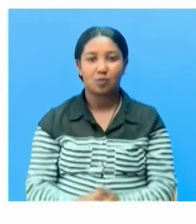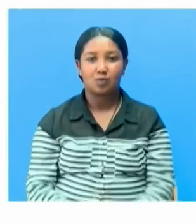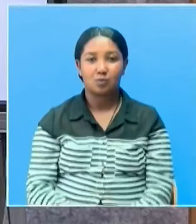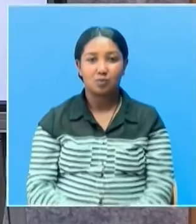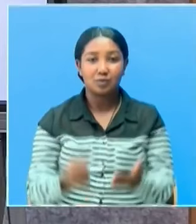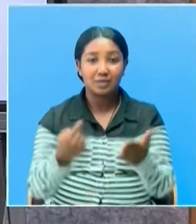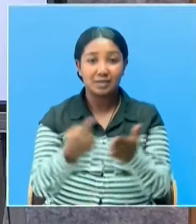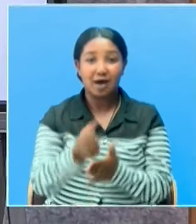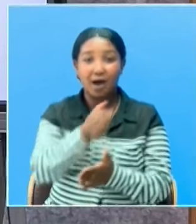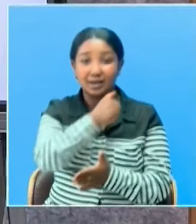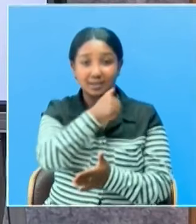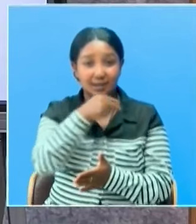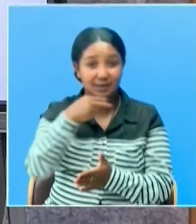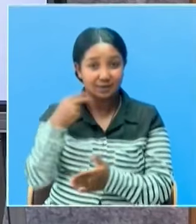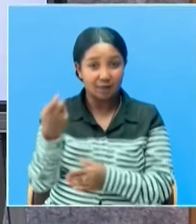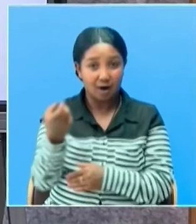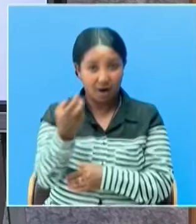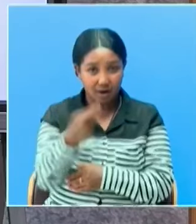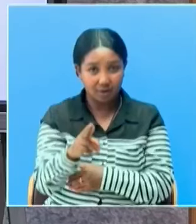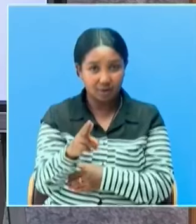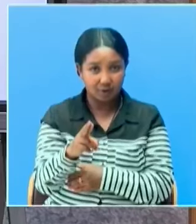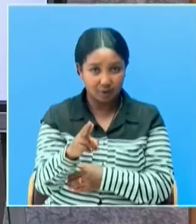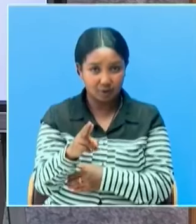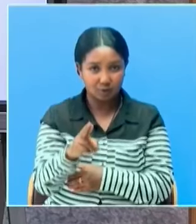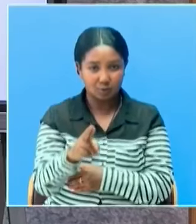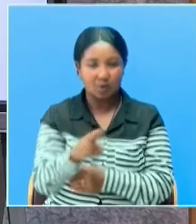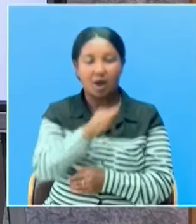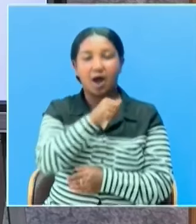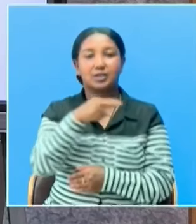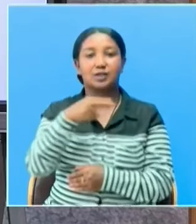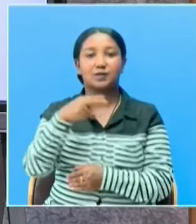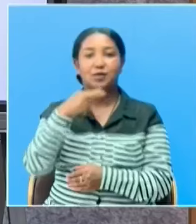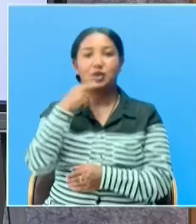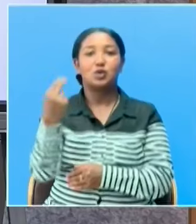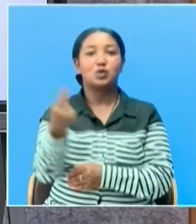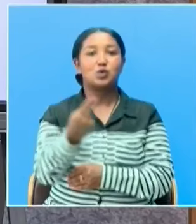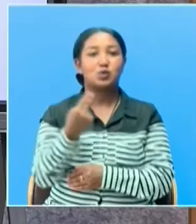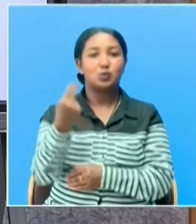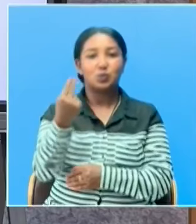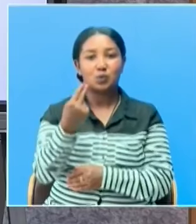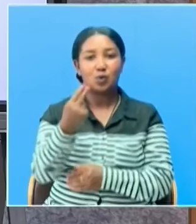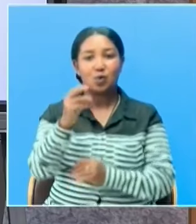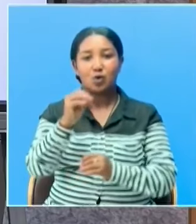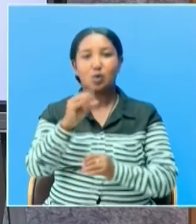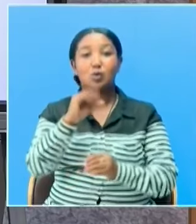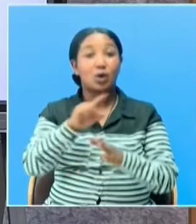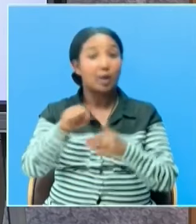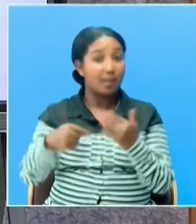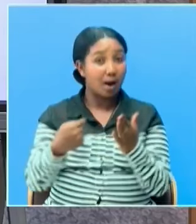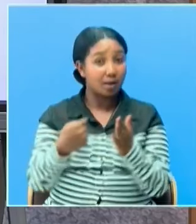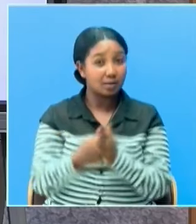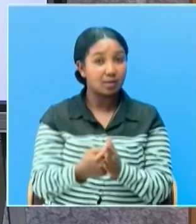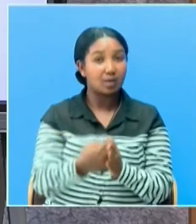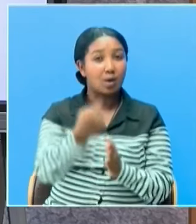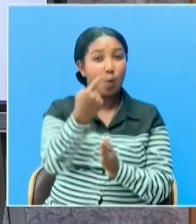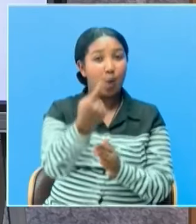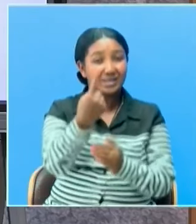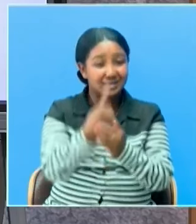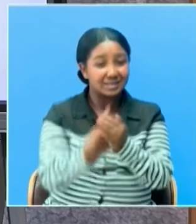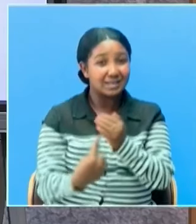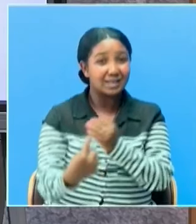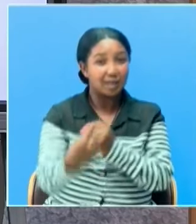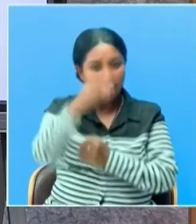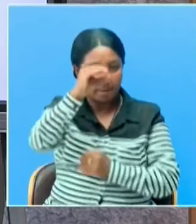these adjectives are adjectives which is used to talk about one single